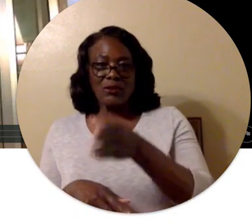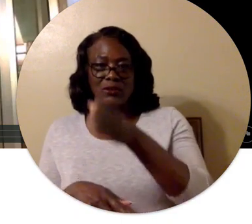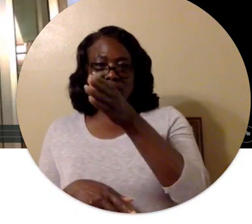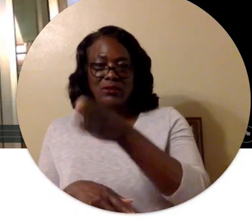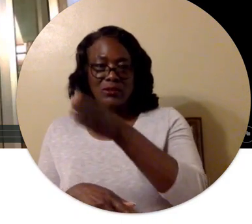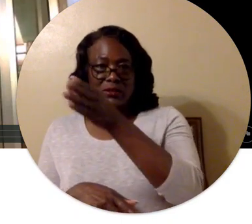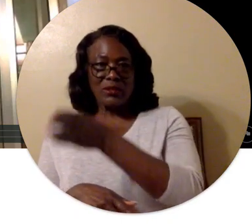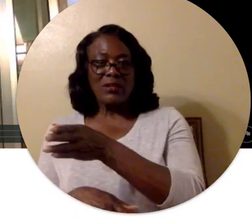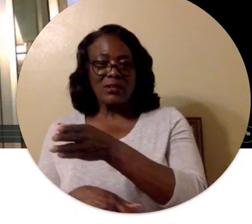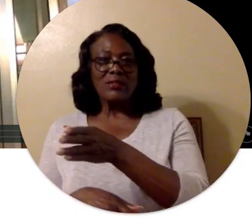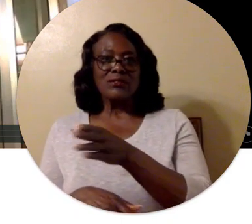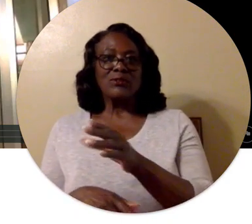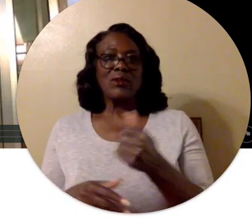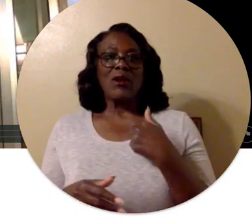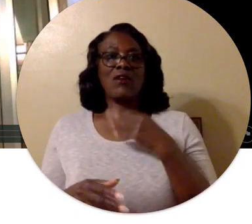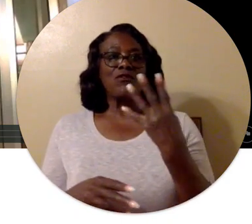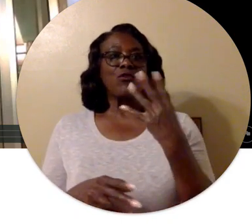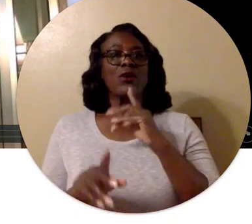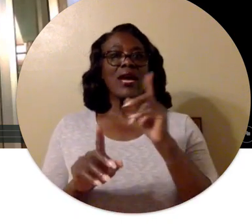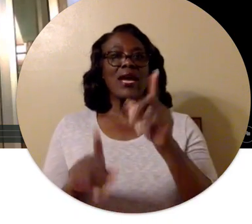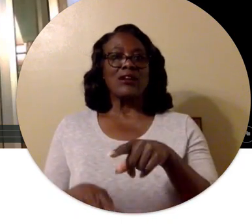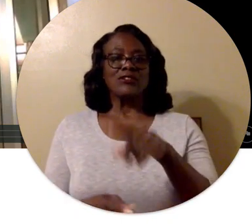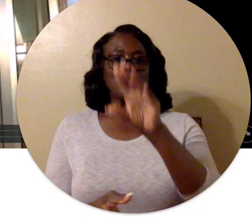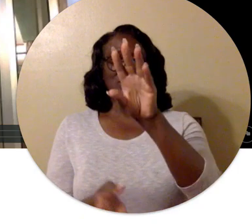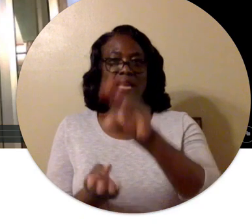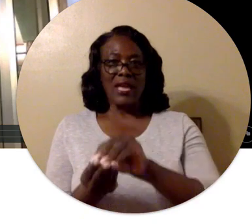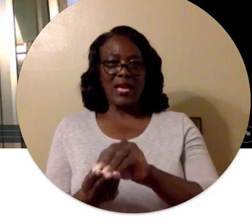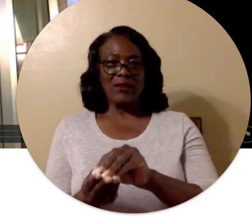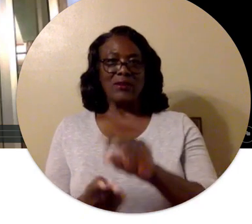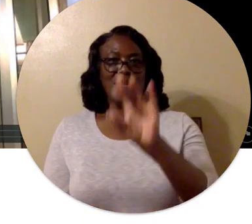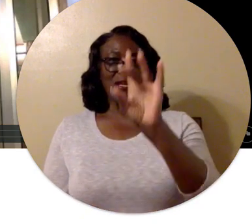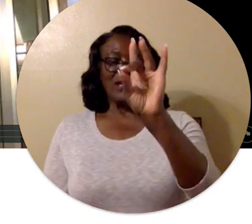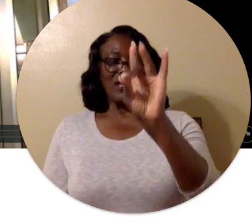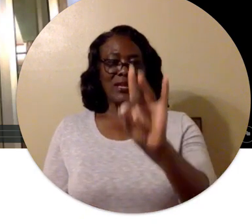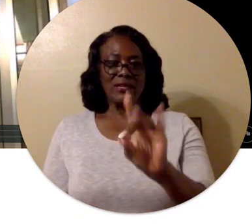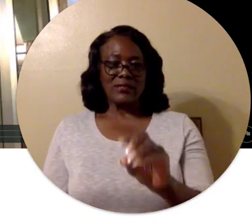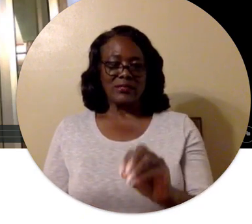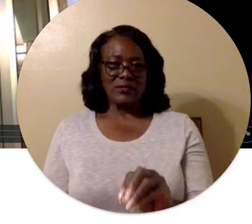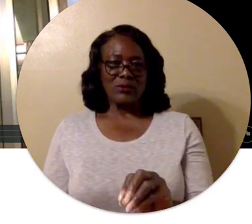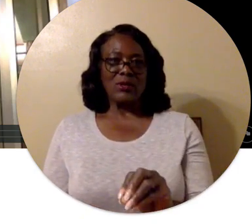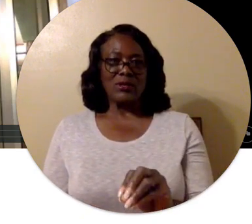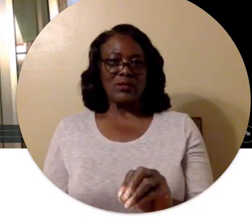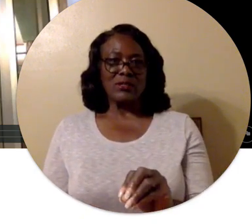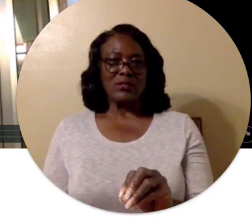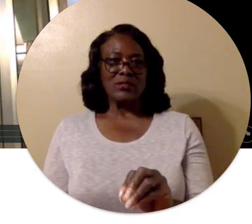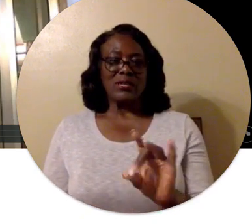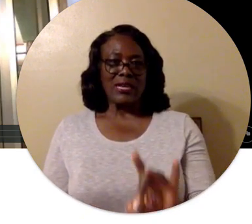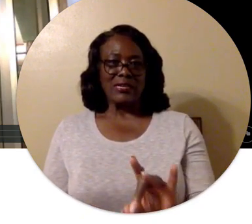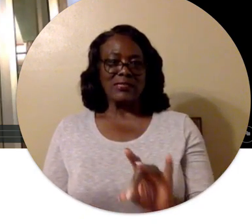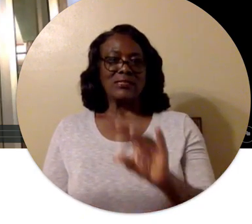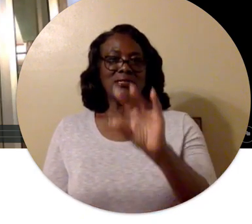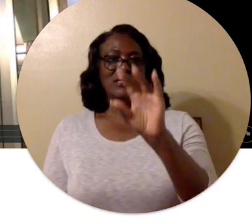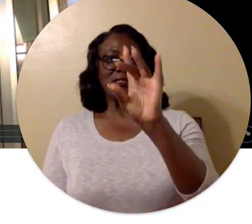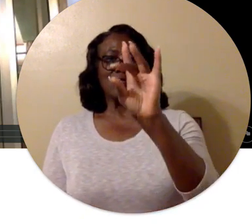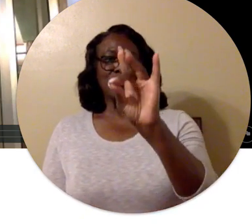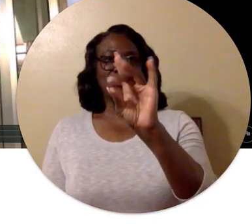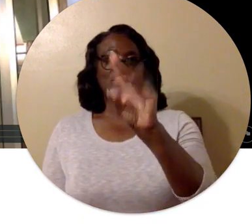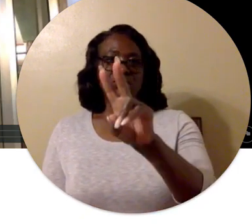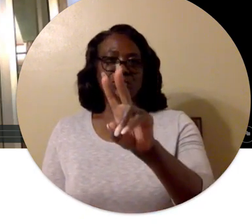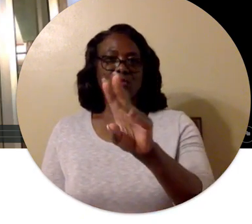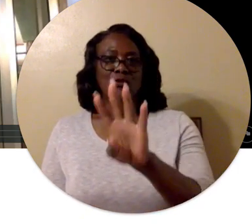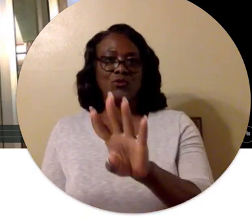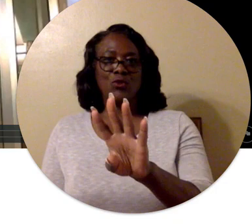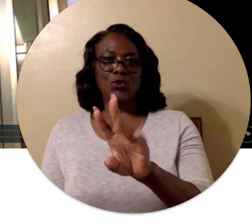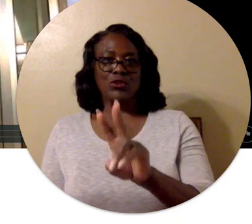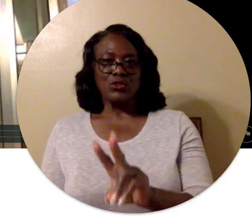this. All right, so we've got our 4 answers. Now we just add them up, right? I've got 8s and zeros, so again, I'm going to have an 8. 2 plus 4